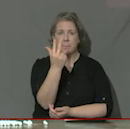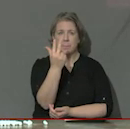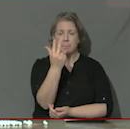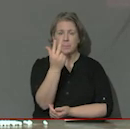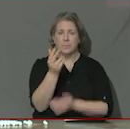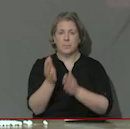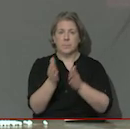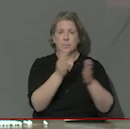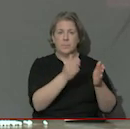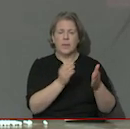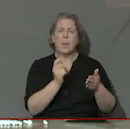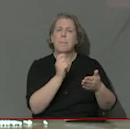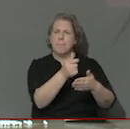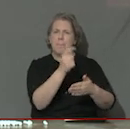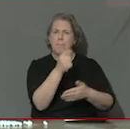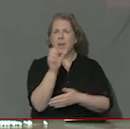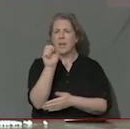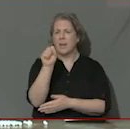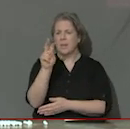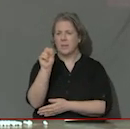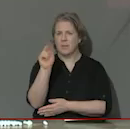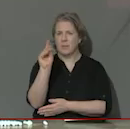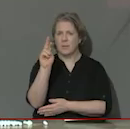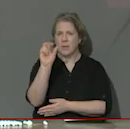Our sundry expenses didn't change, the